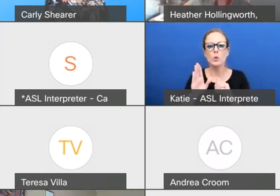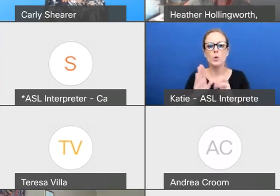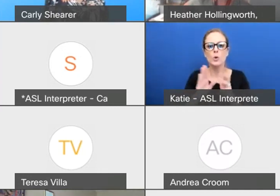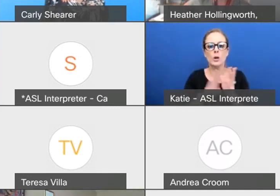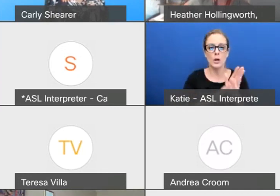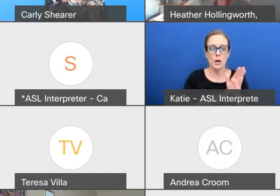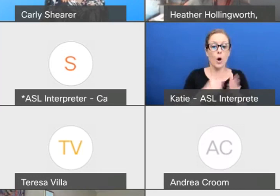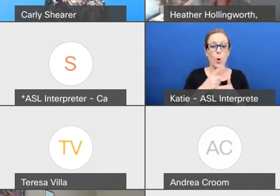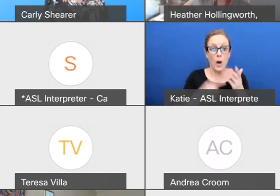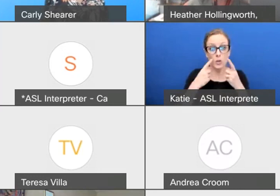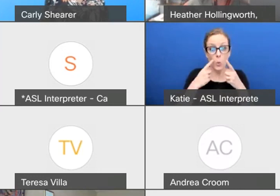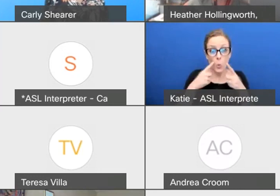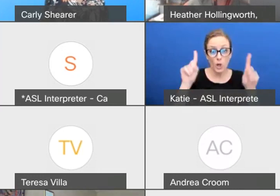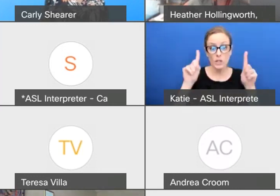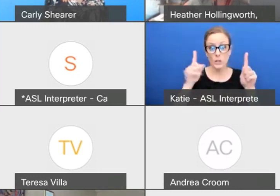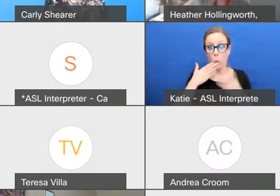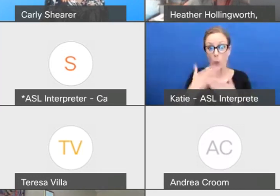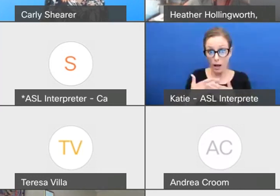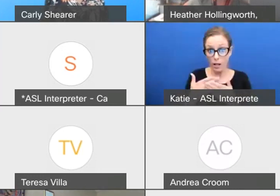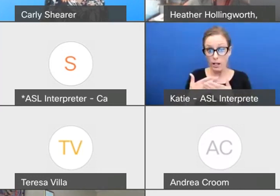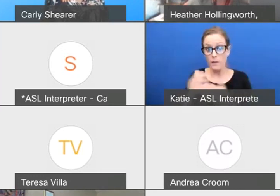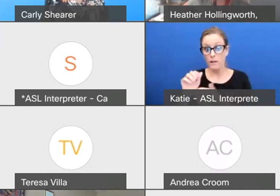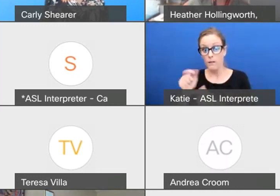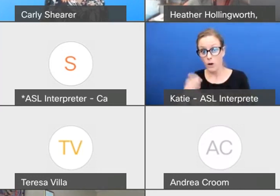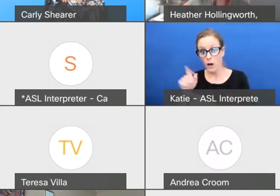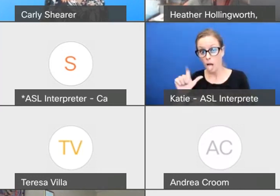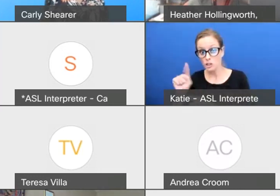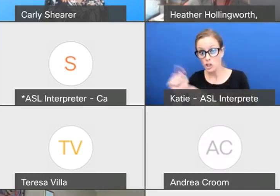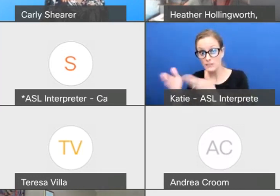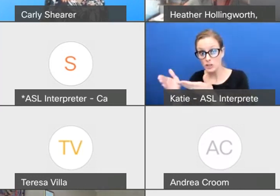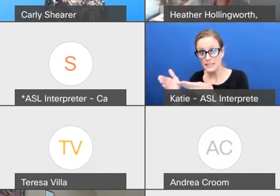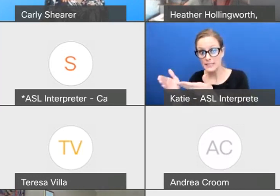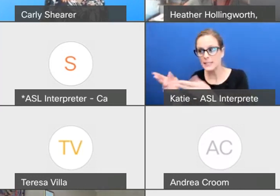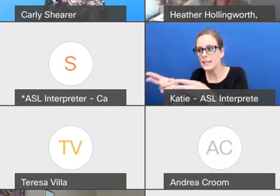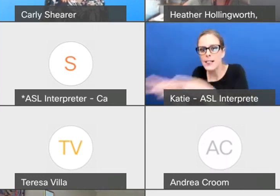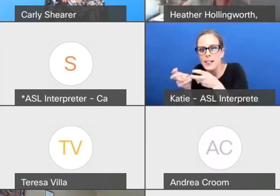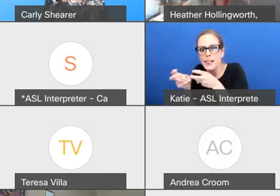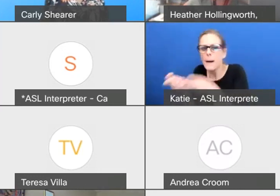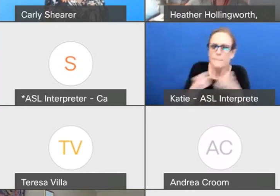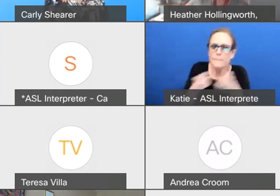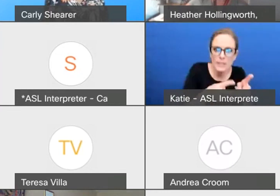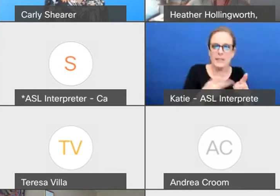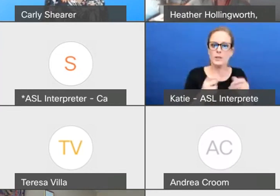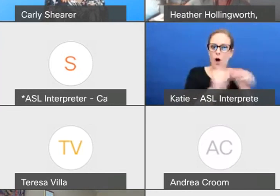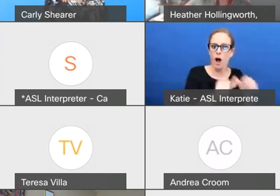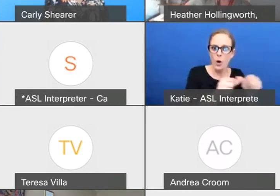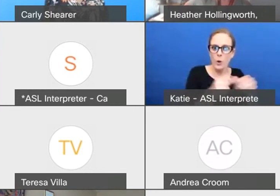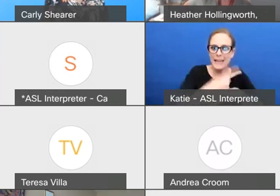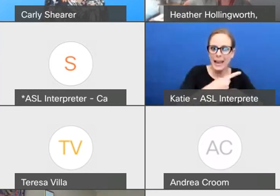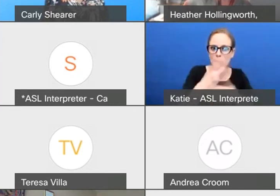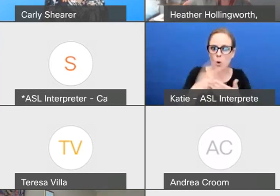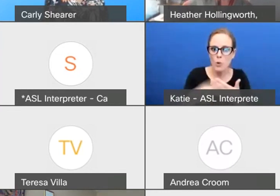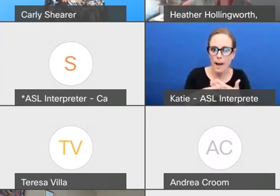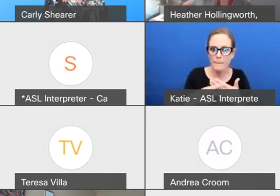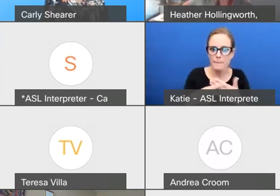well through alternative services into ongoing day programming or ongoing, in essence,